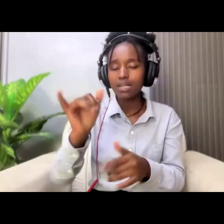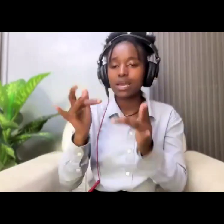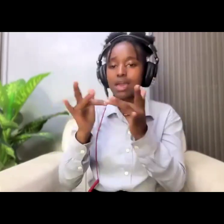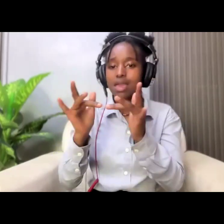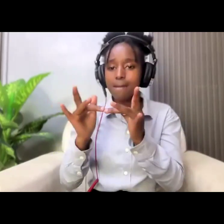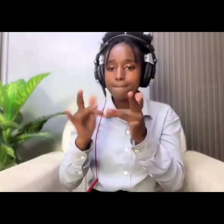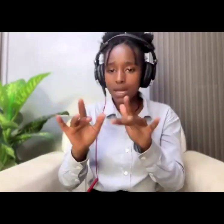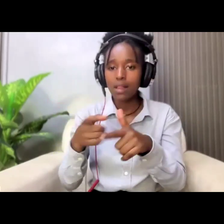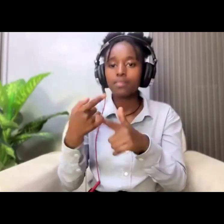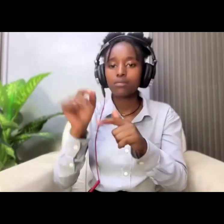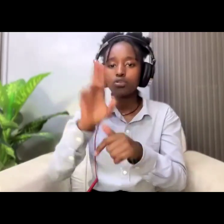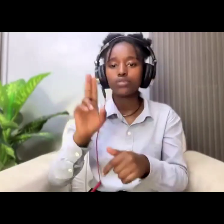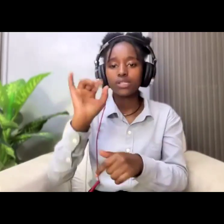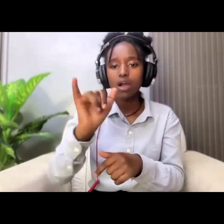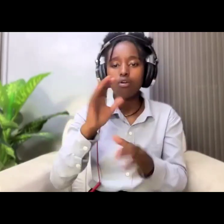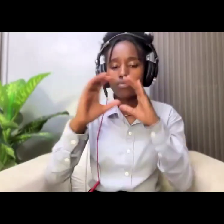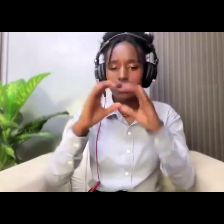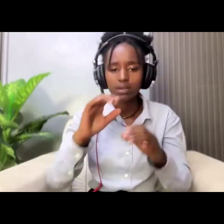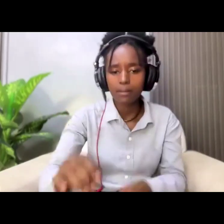Rieser, RIESER,